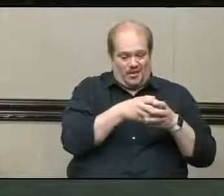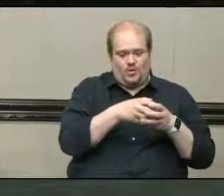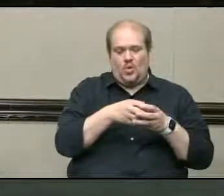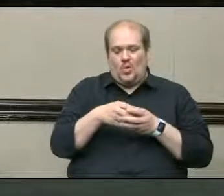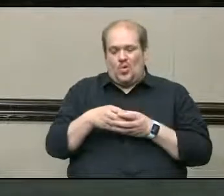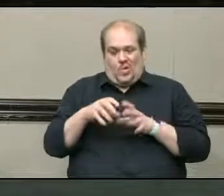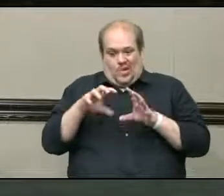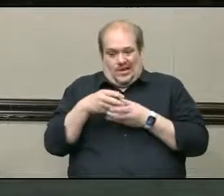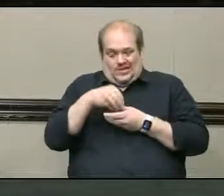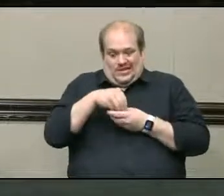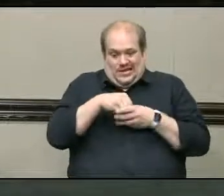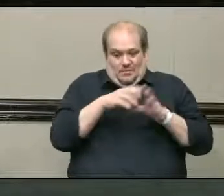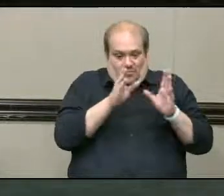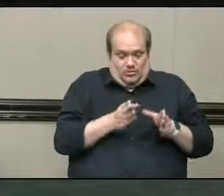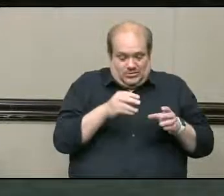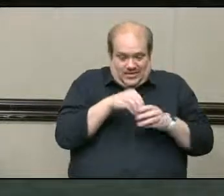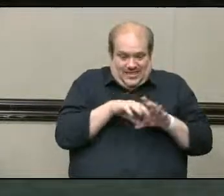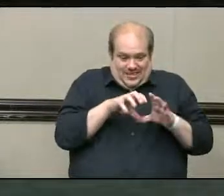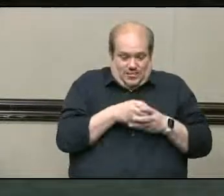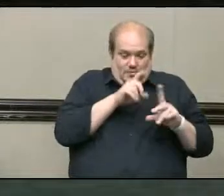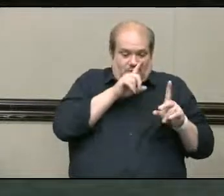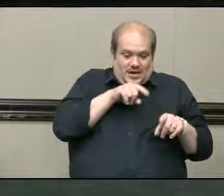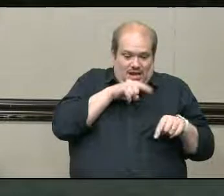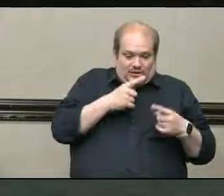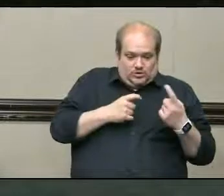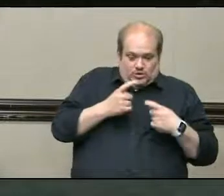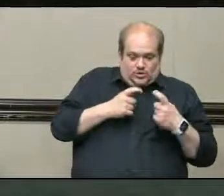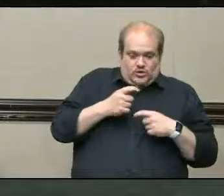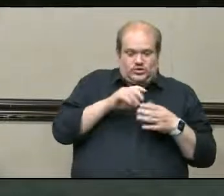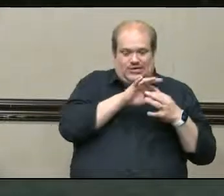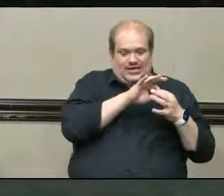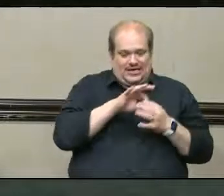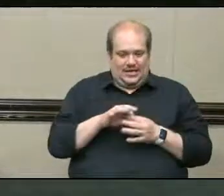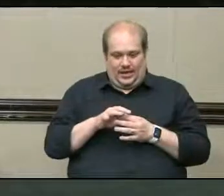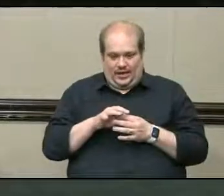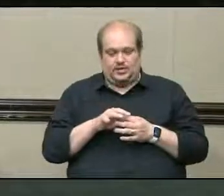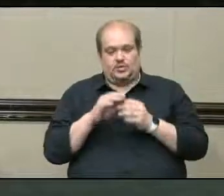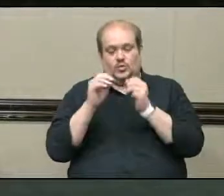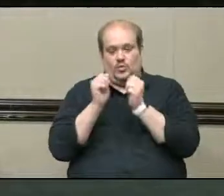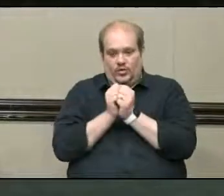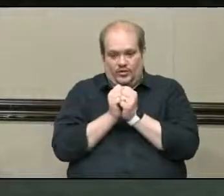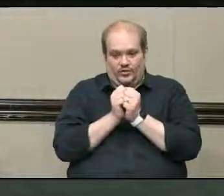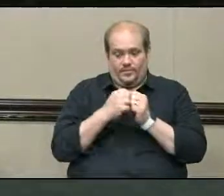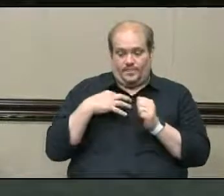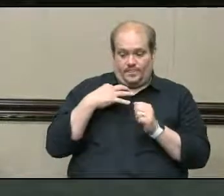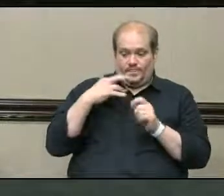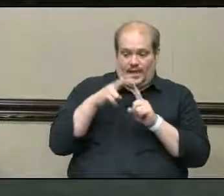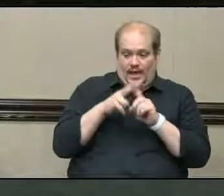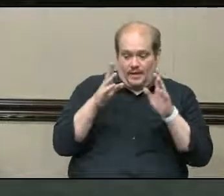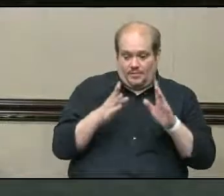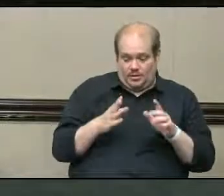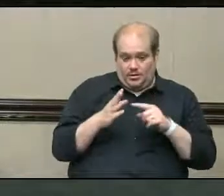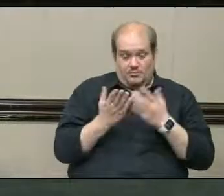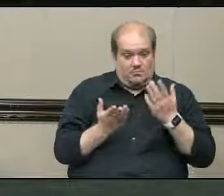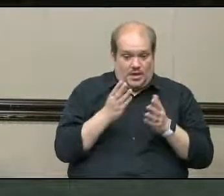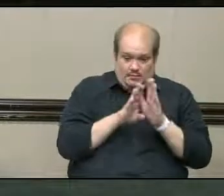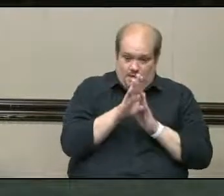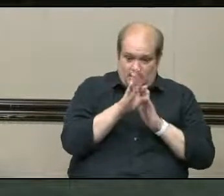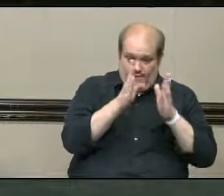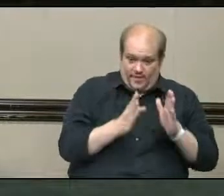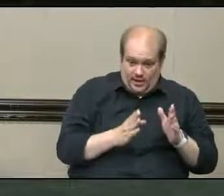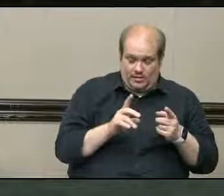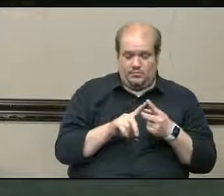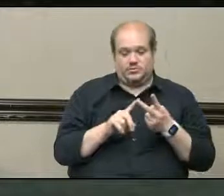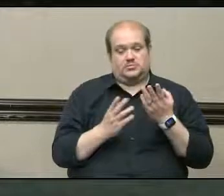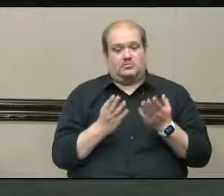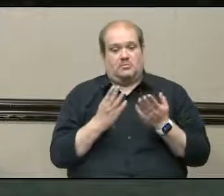entity within those departments to answer those questions and make that connection not only between the applicants, which could be developers, it